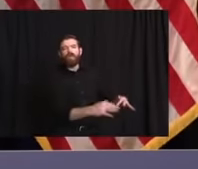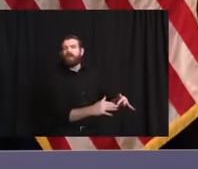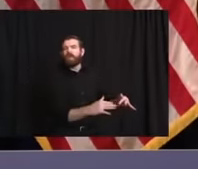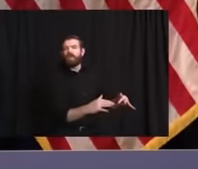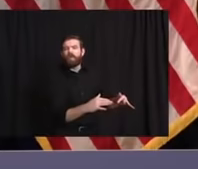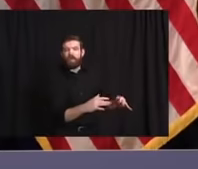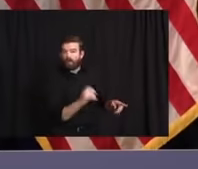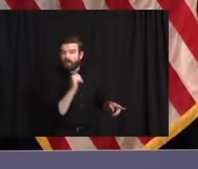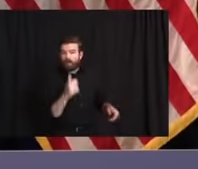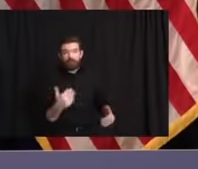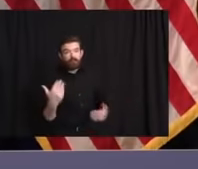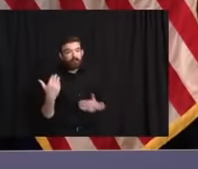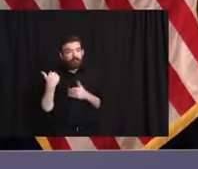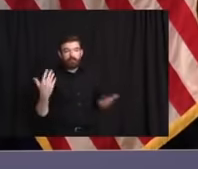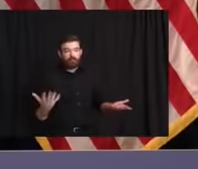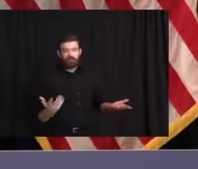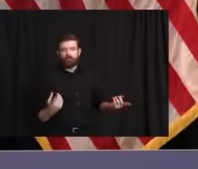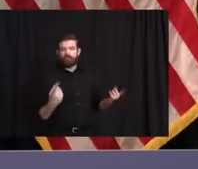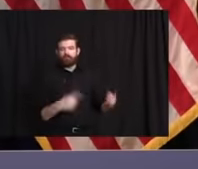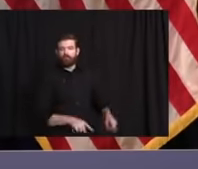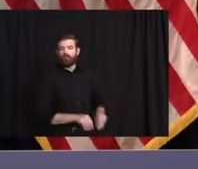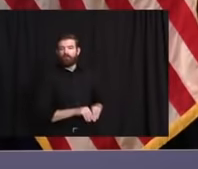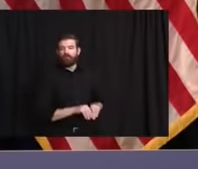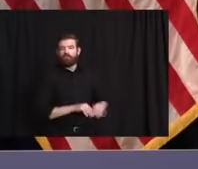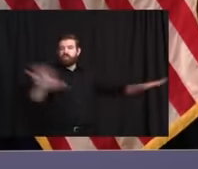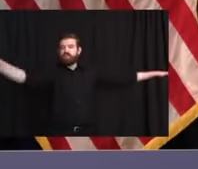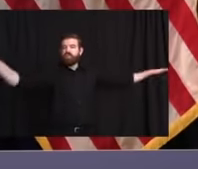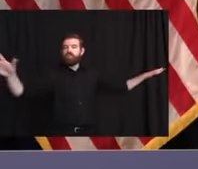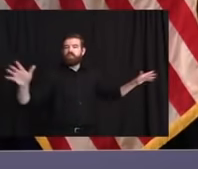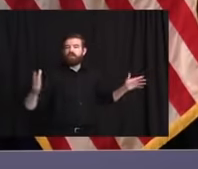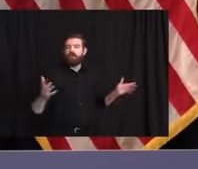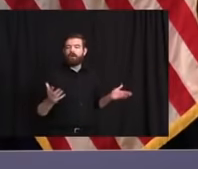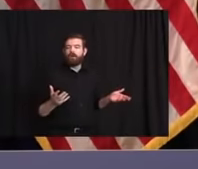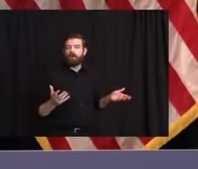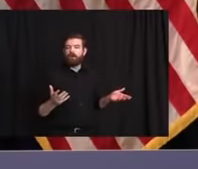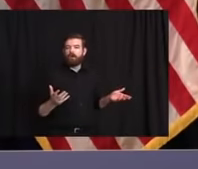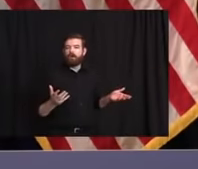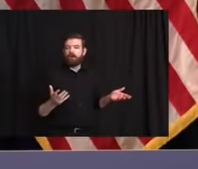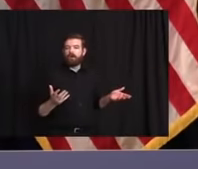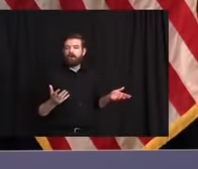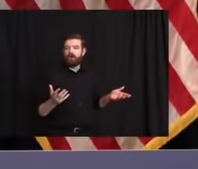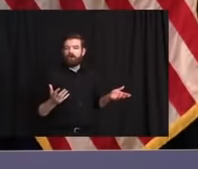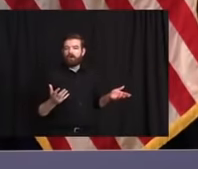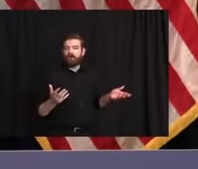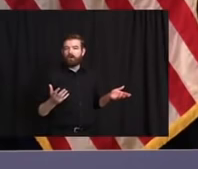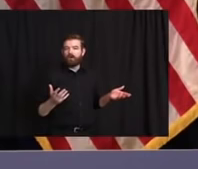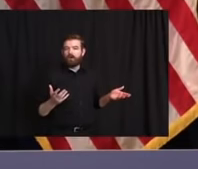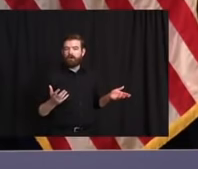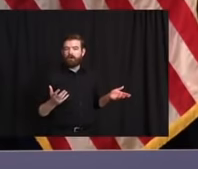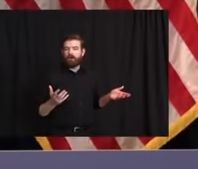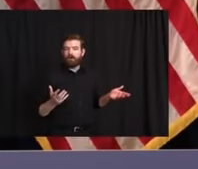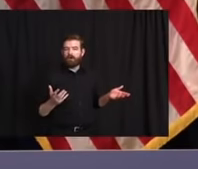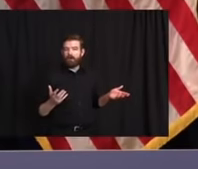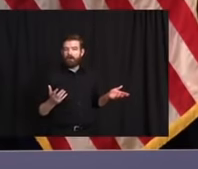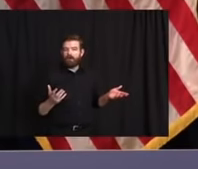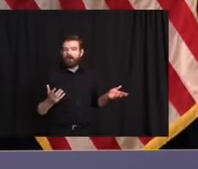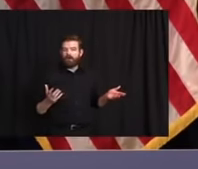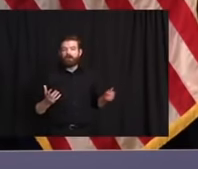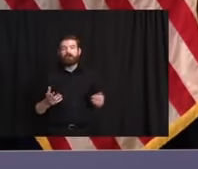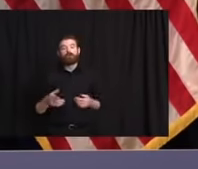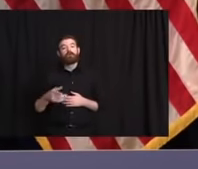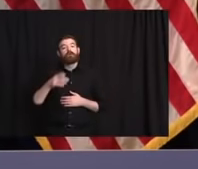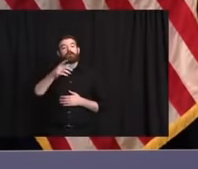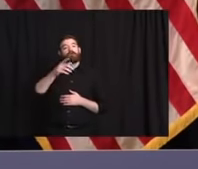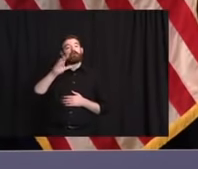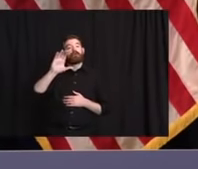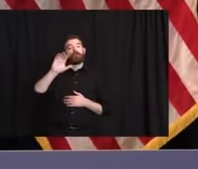and you're sort of on top of each other, and then there's an intimate exchange. The Cardinal Tobin reminded me of this is